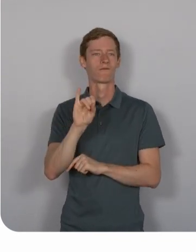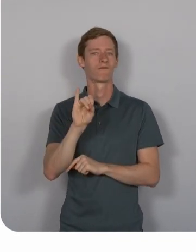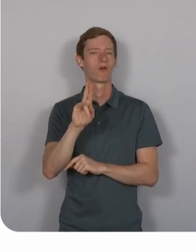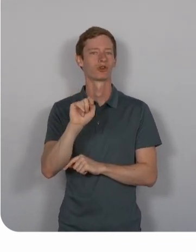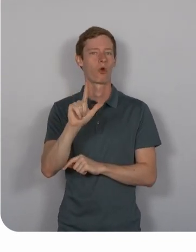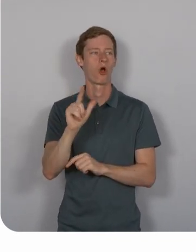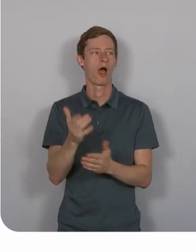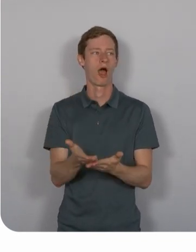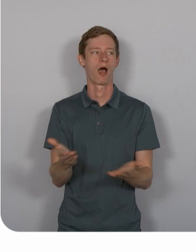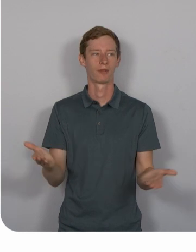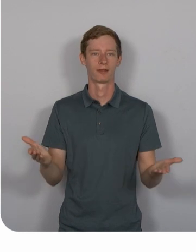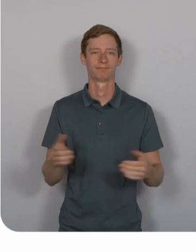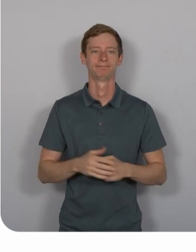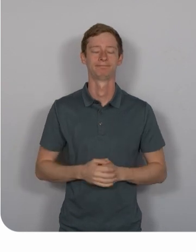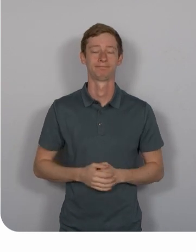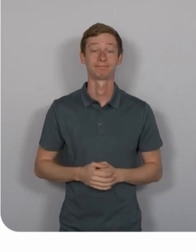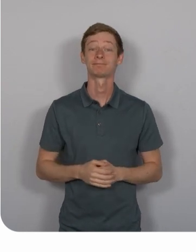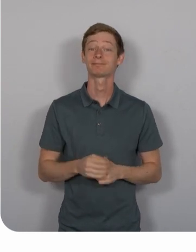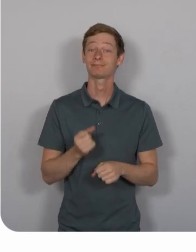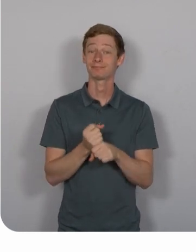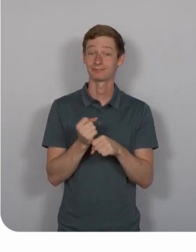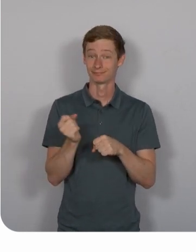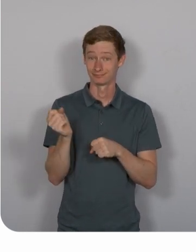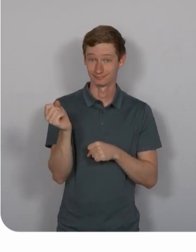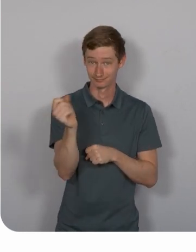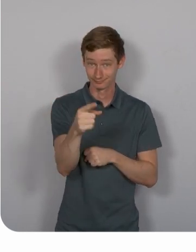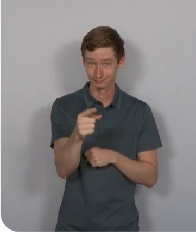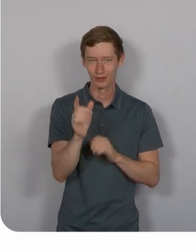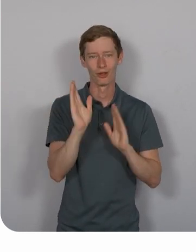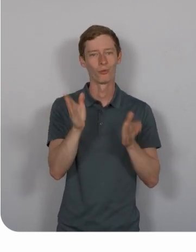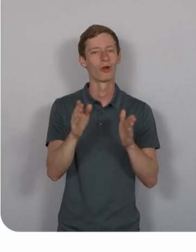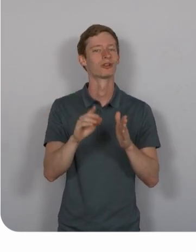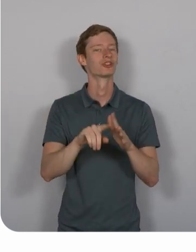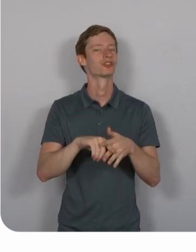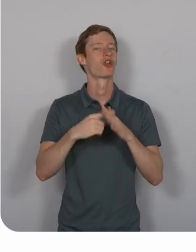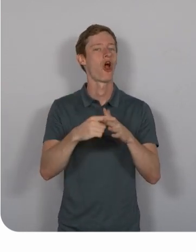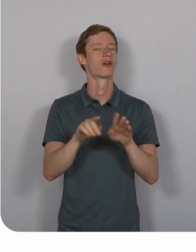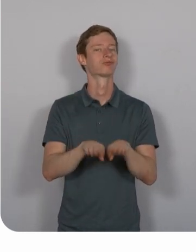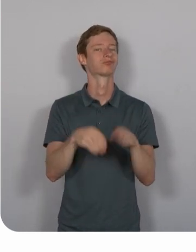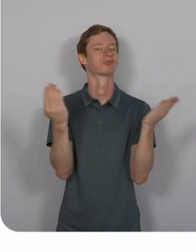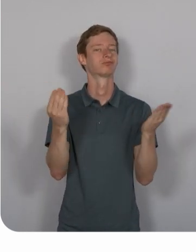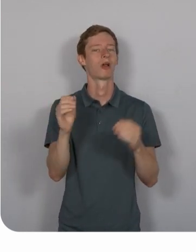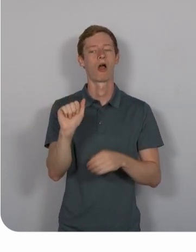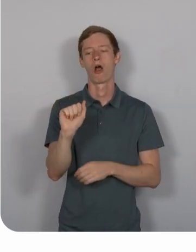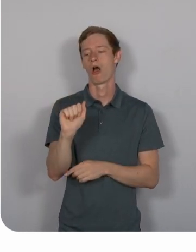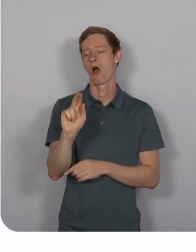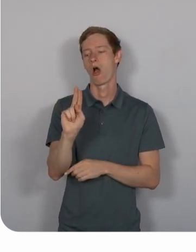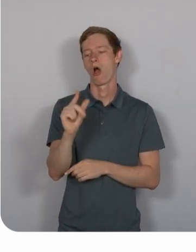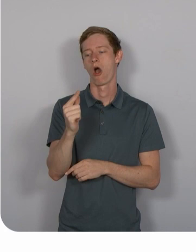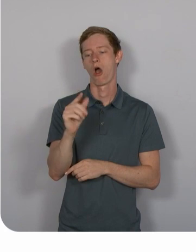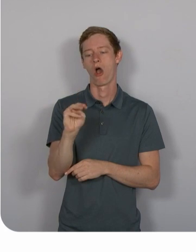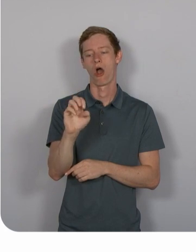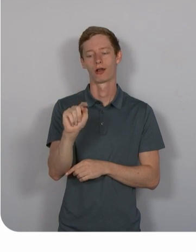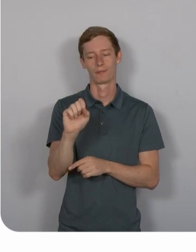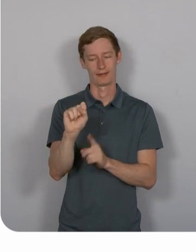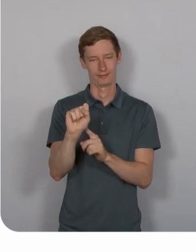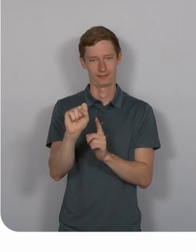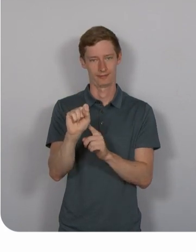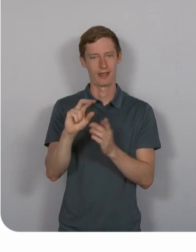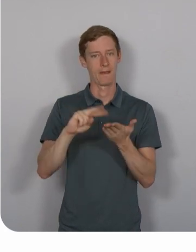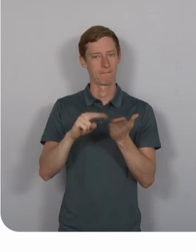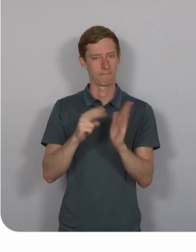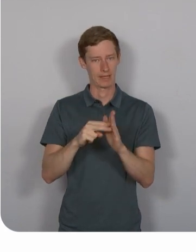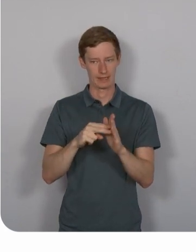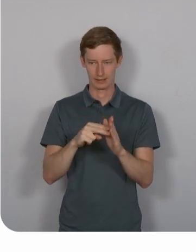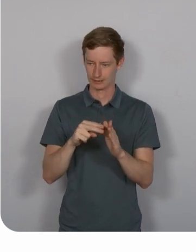space. And next year, we're launching something that we call Augments, which are basically persistent,